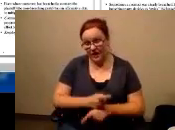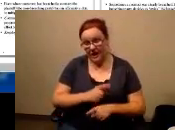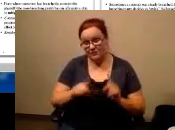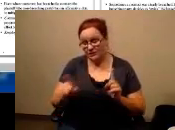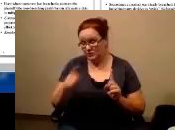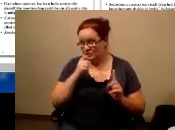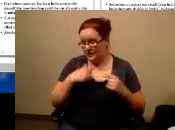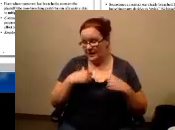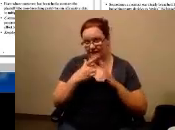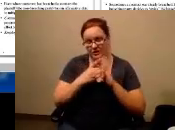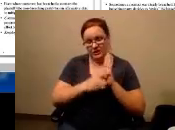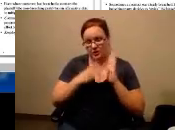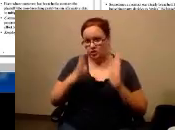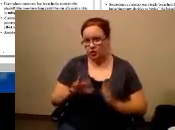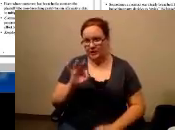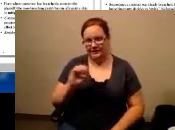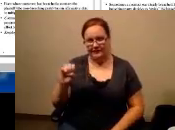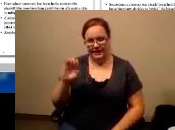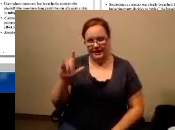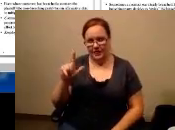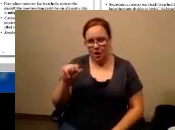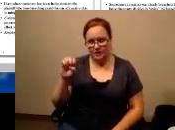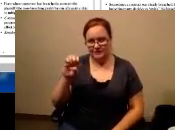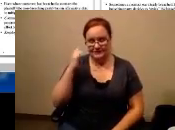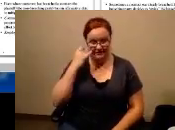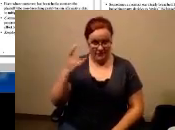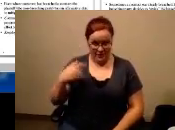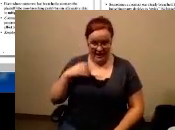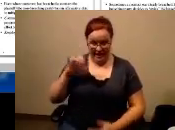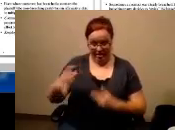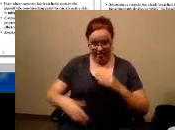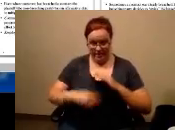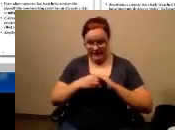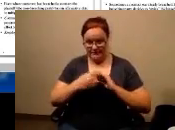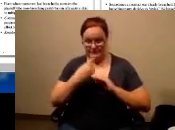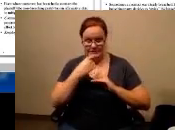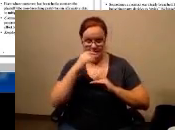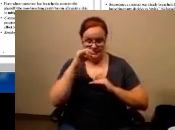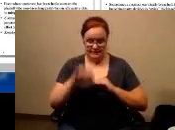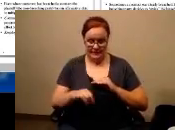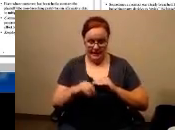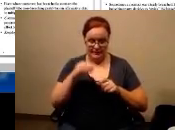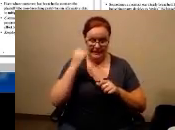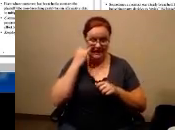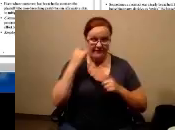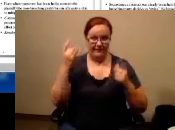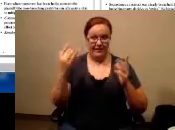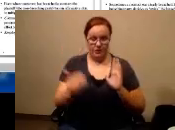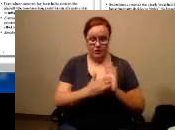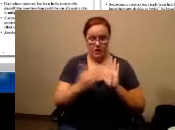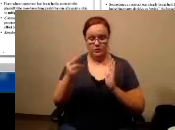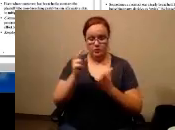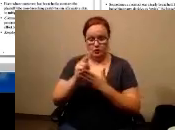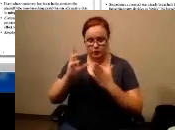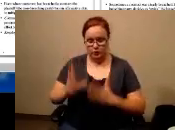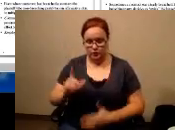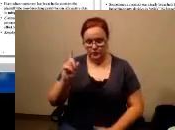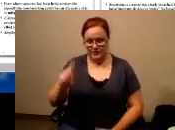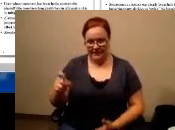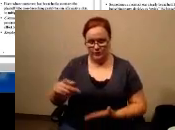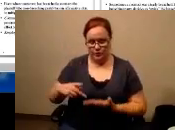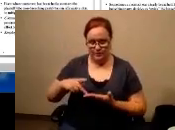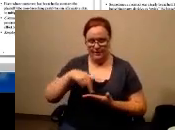clause. If you had an attorney fee clause, which said that in the event of a lawsuit, the losing party has to reimburse